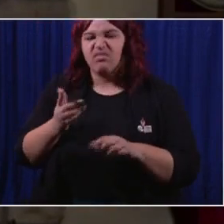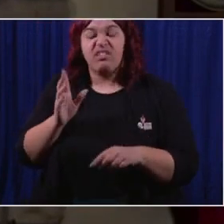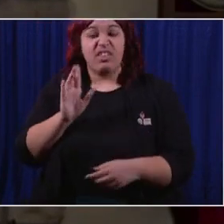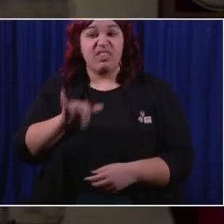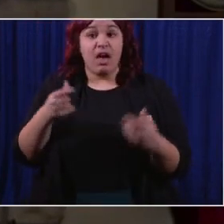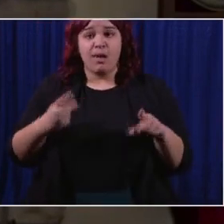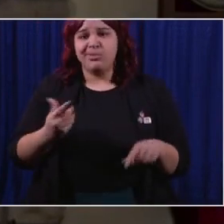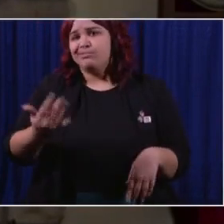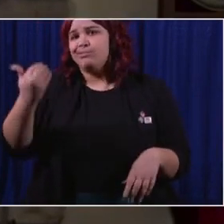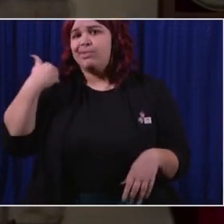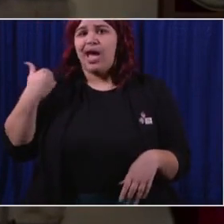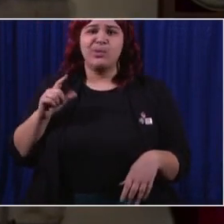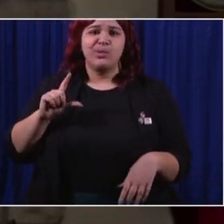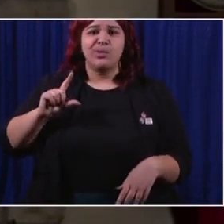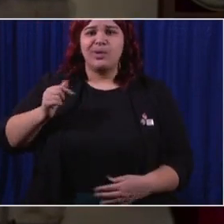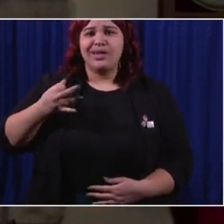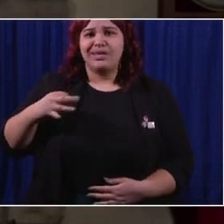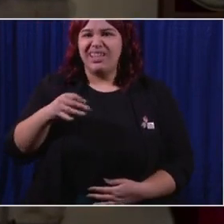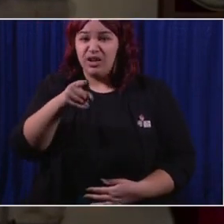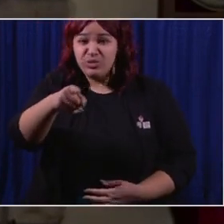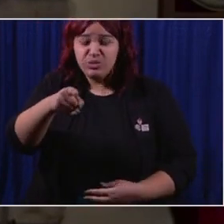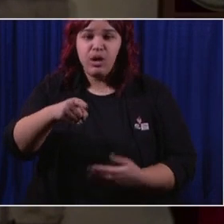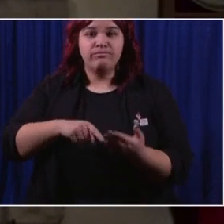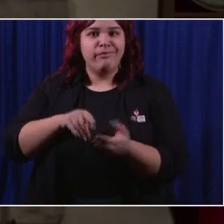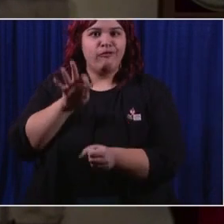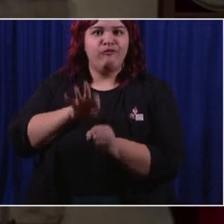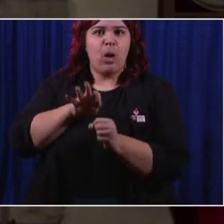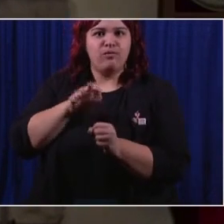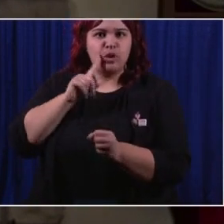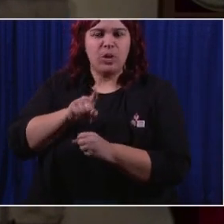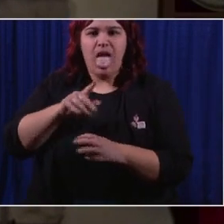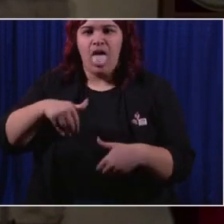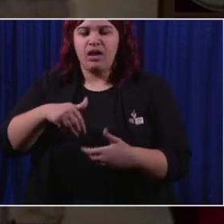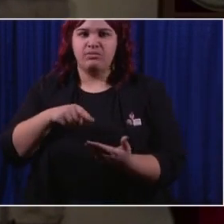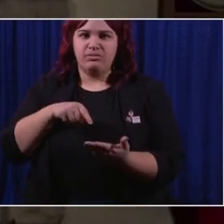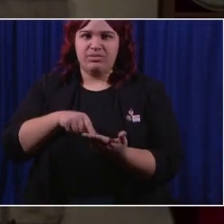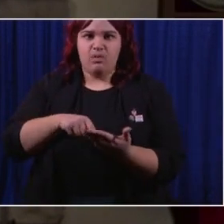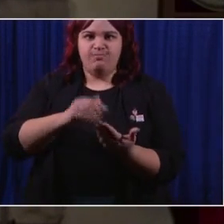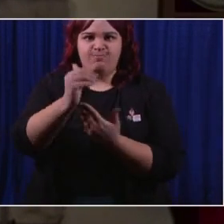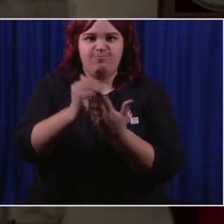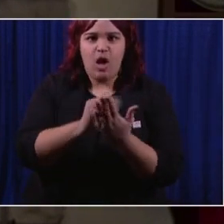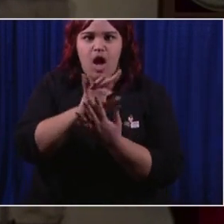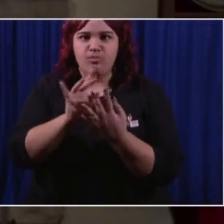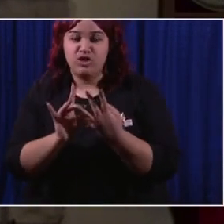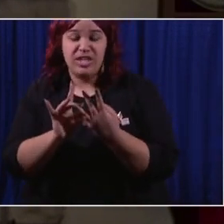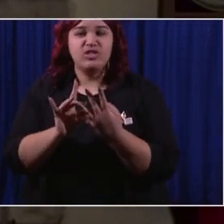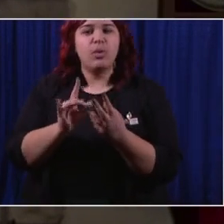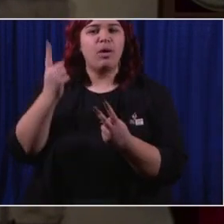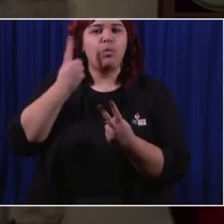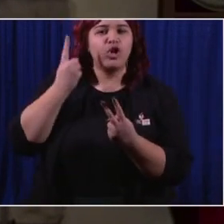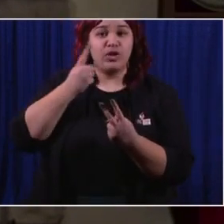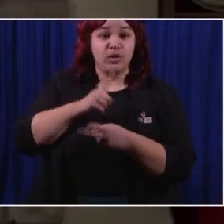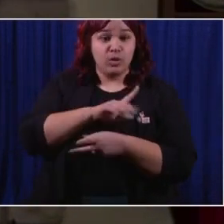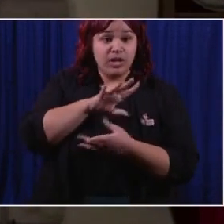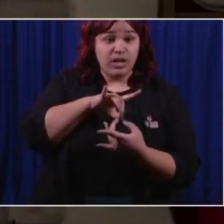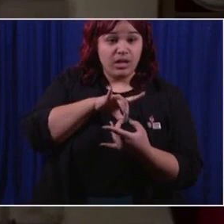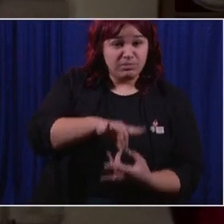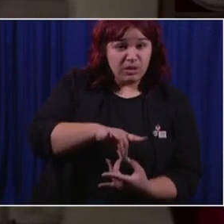the ballot. Were you aware of these contributions, and did they have any impact on your decision to support and sign House Bill 6? Well, certainly